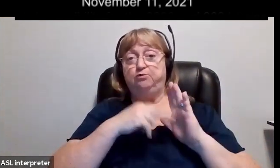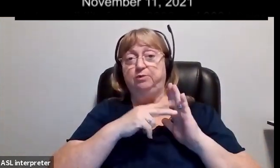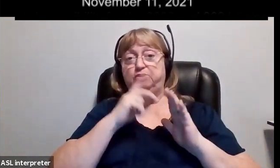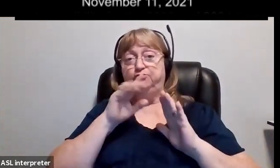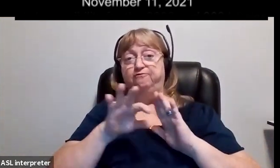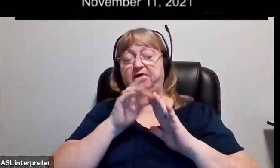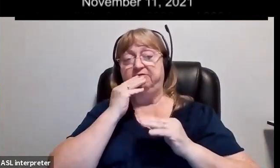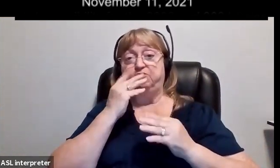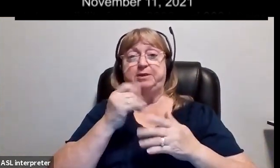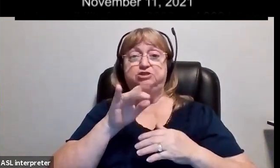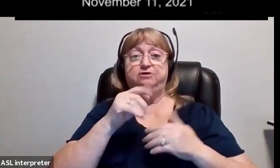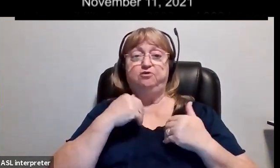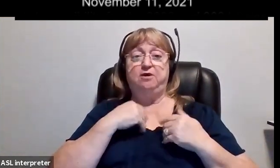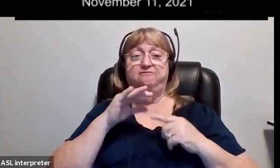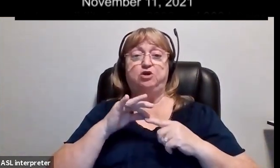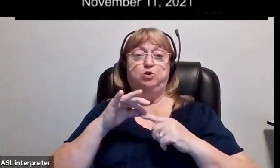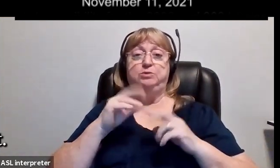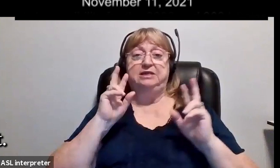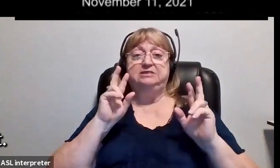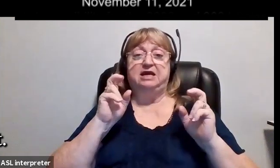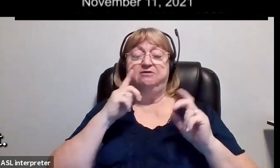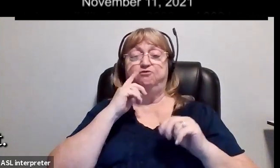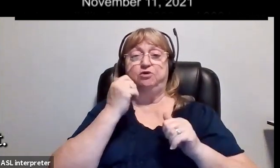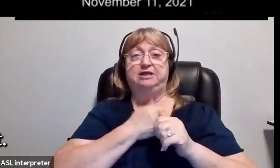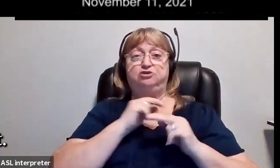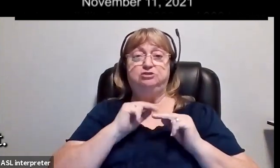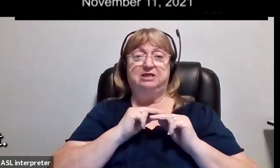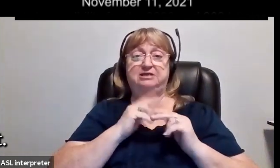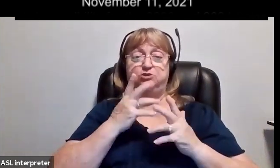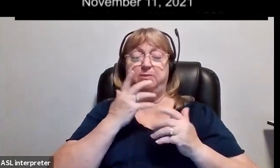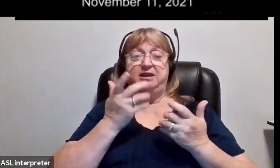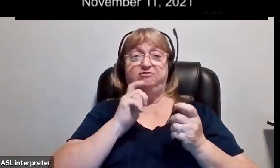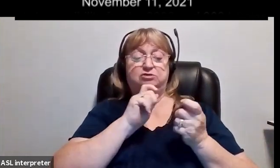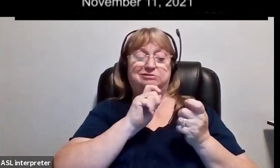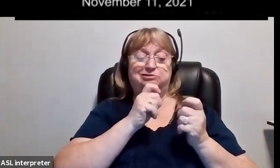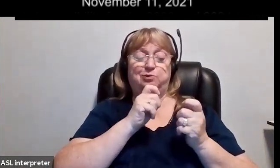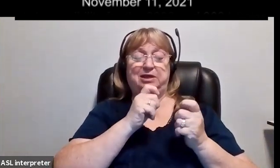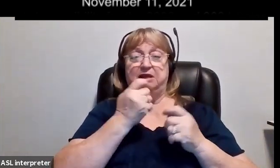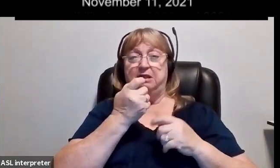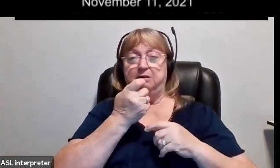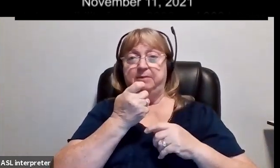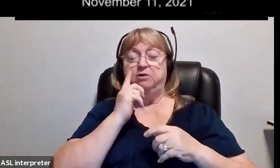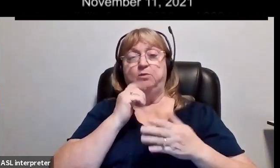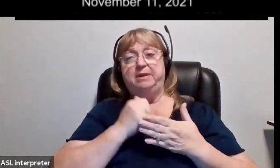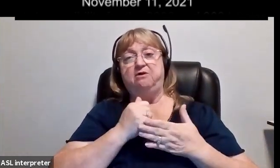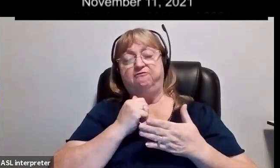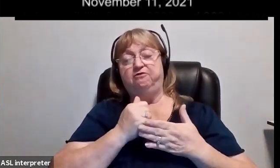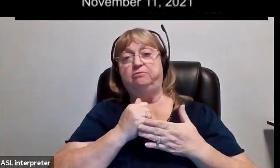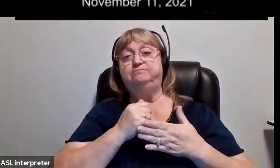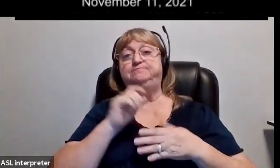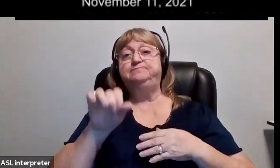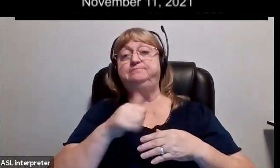if you have a unique title for each slide. So if you need to tweak it just a little bit, that will be helpful. The other thing that you can